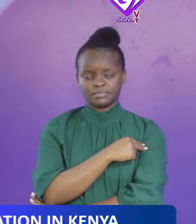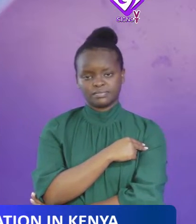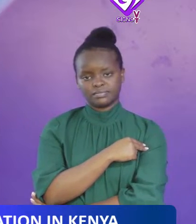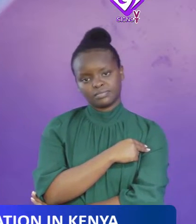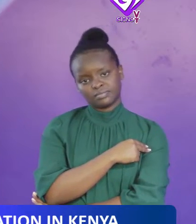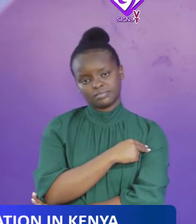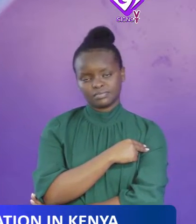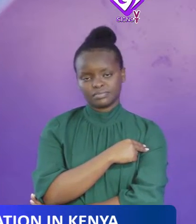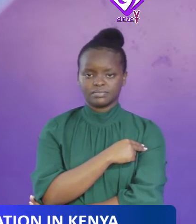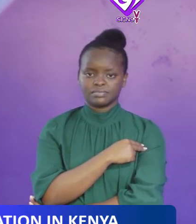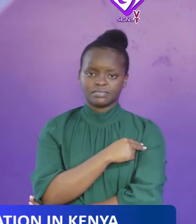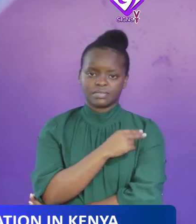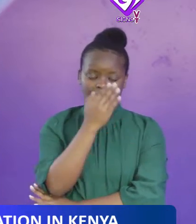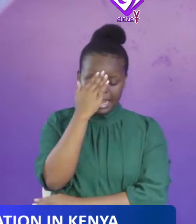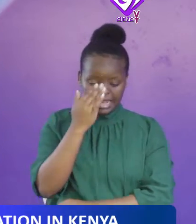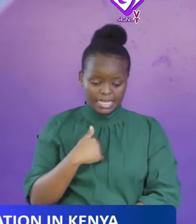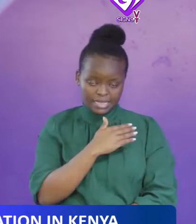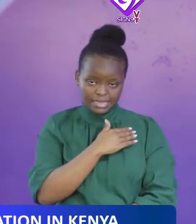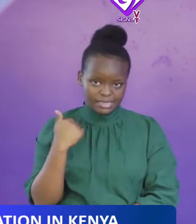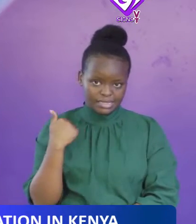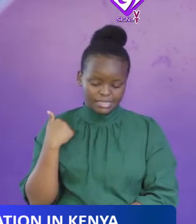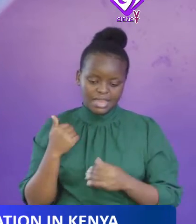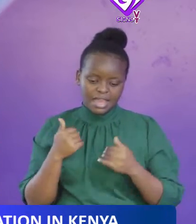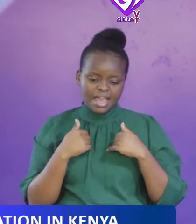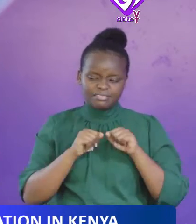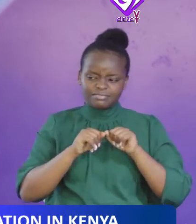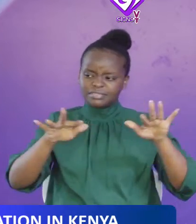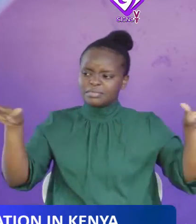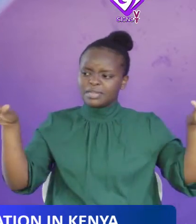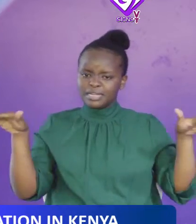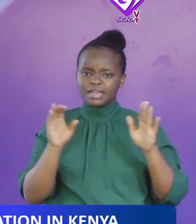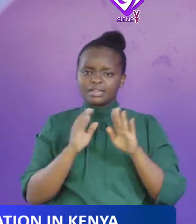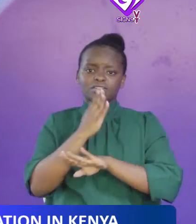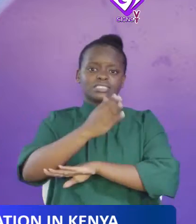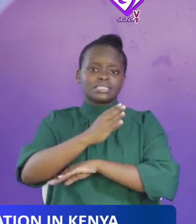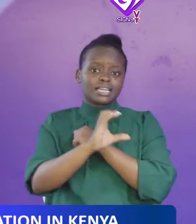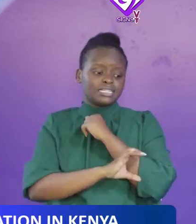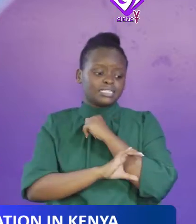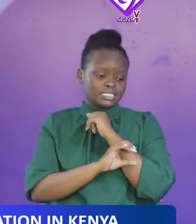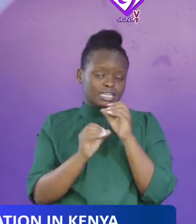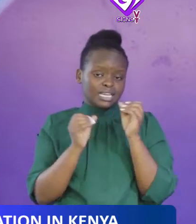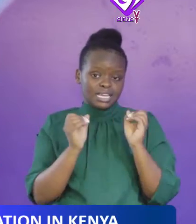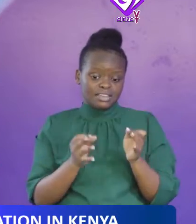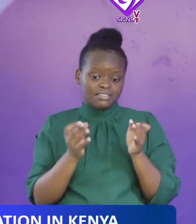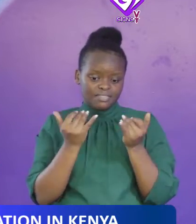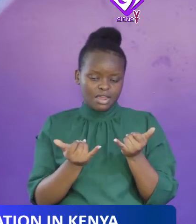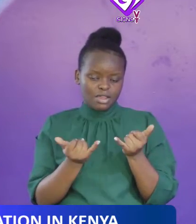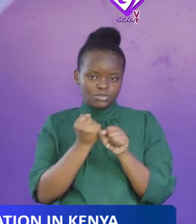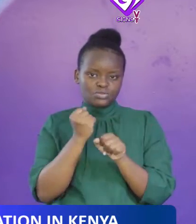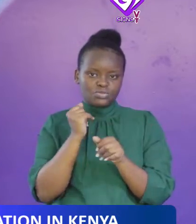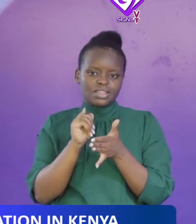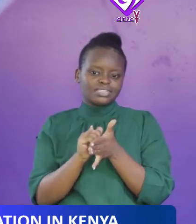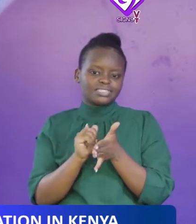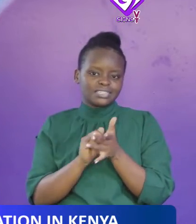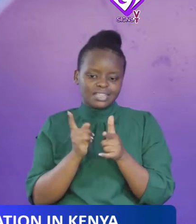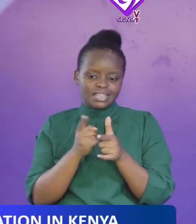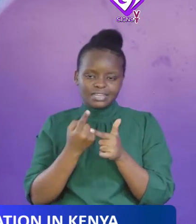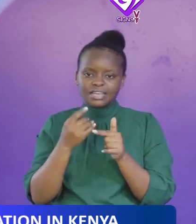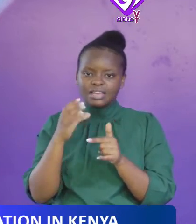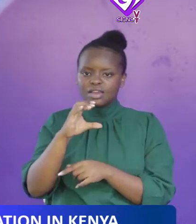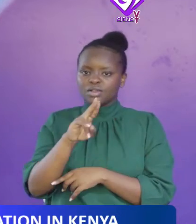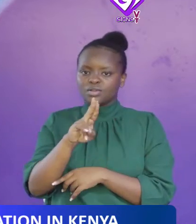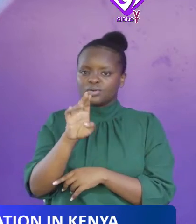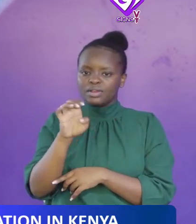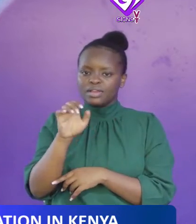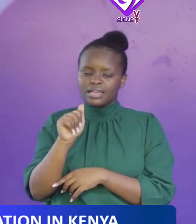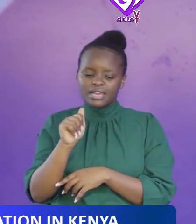the Catholic denomination, they are spread across the country. So then, if now they do that, and then Choir has the responsibility of coming and